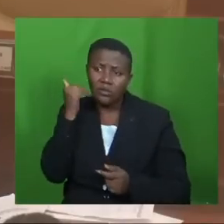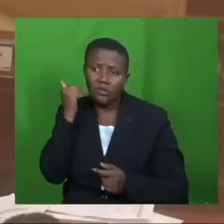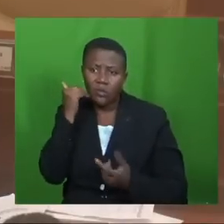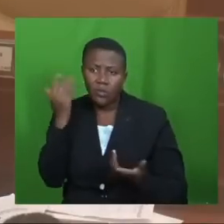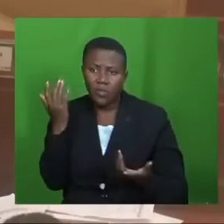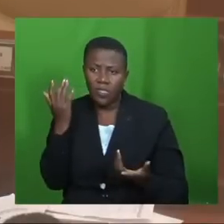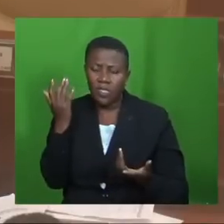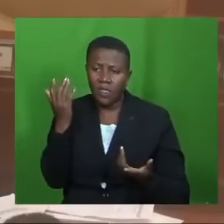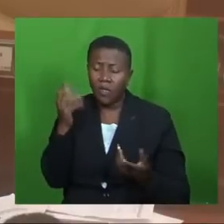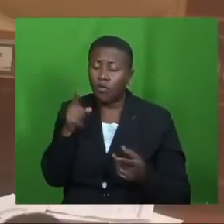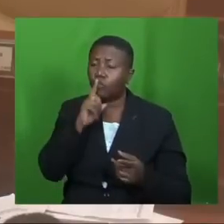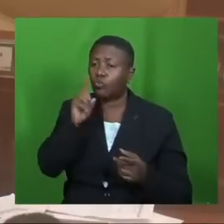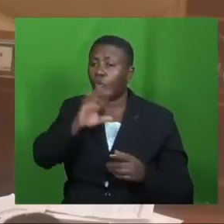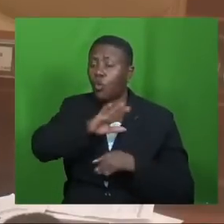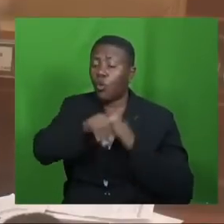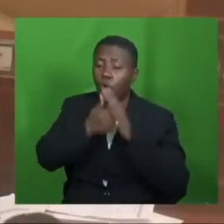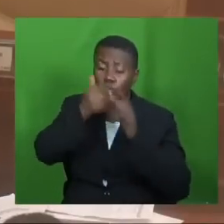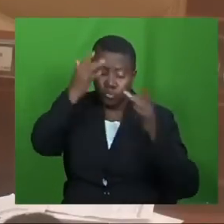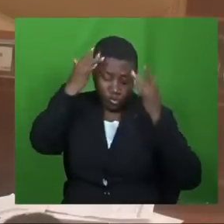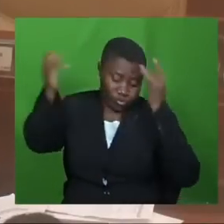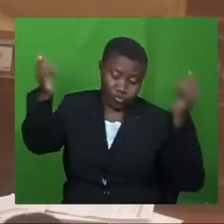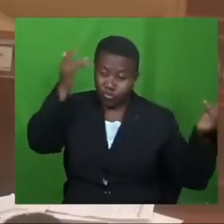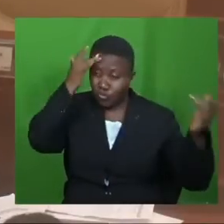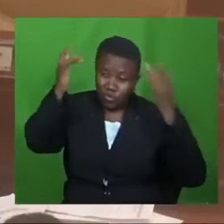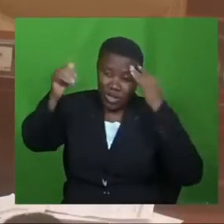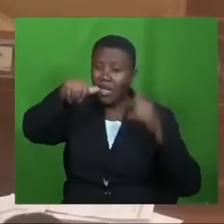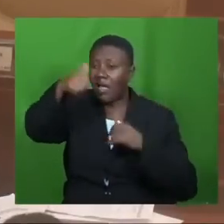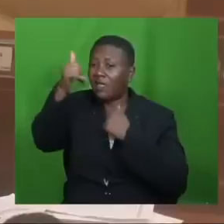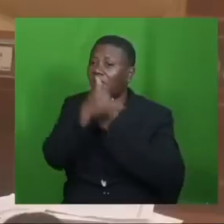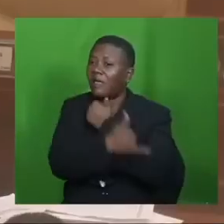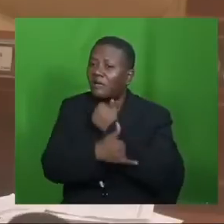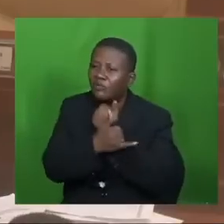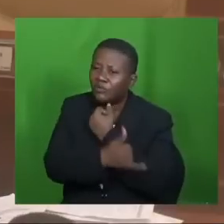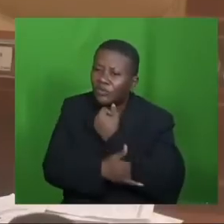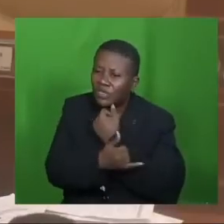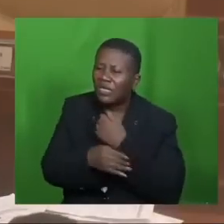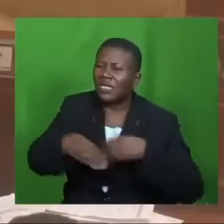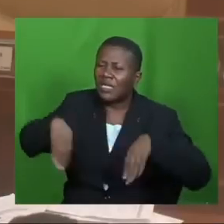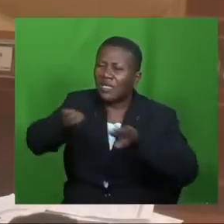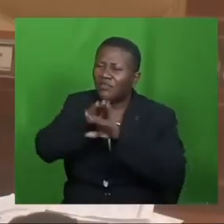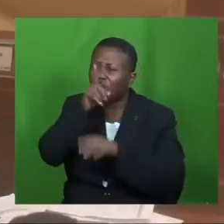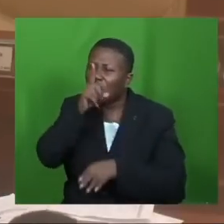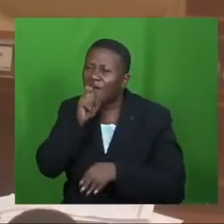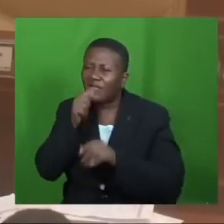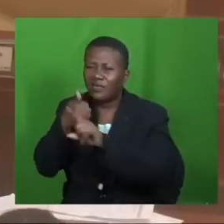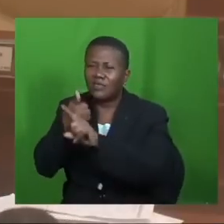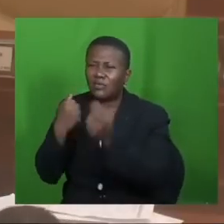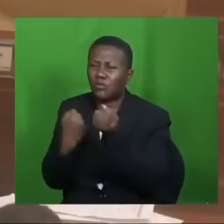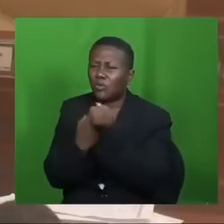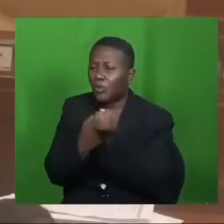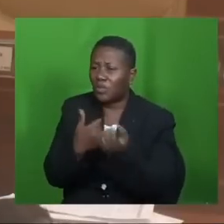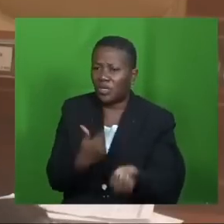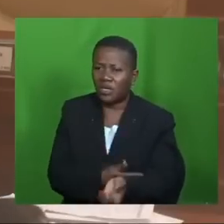was supporting Ghana. All the other countries were supporting, even Qatar themselves were supporting Ghana. And unfortunately, we